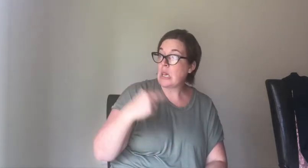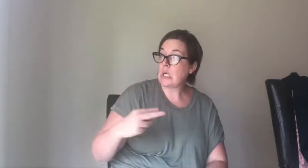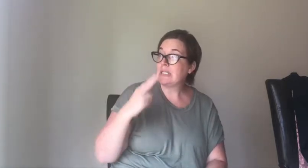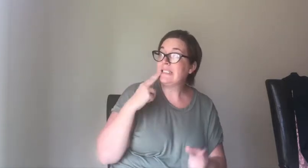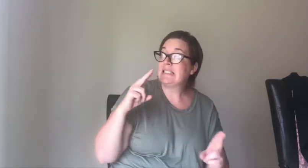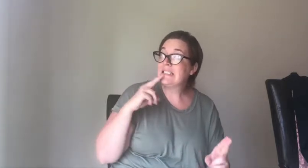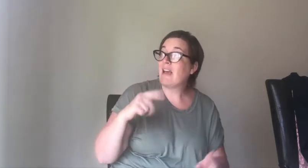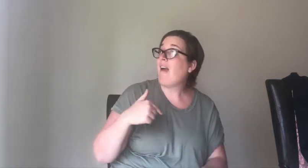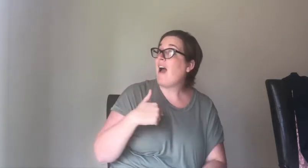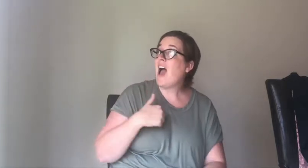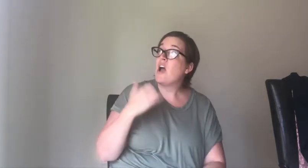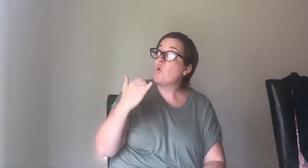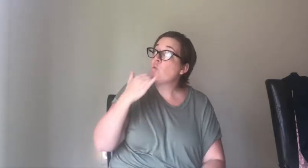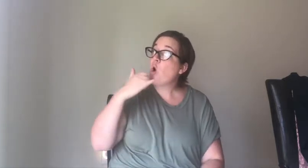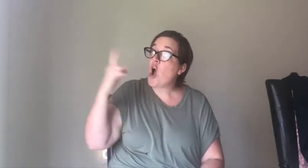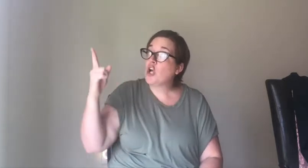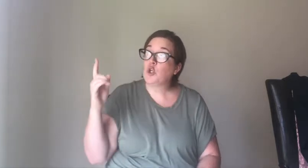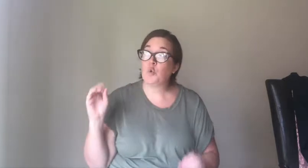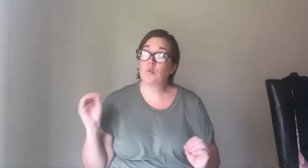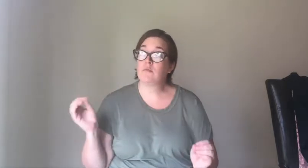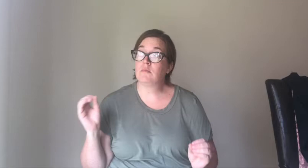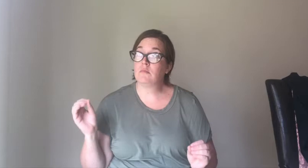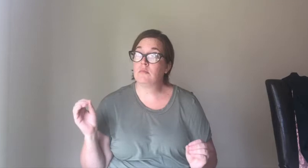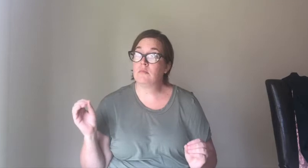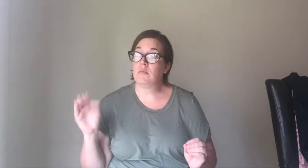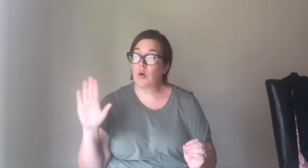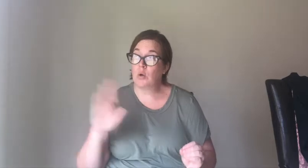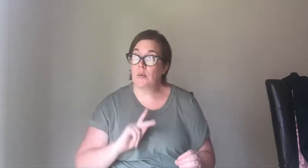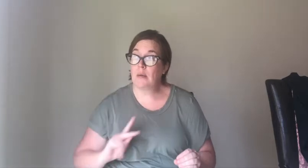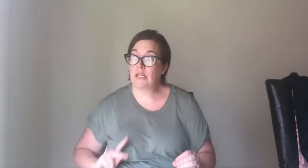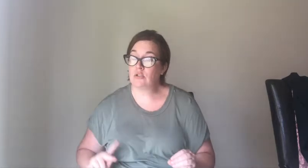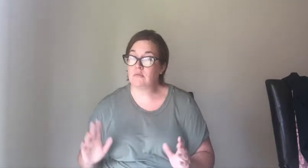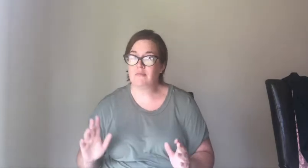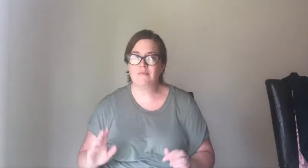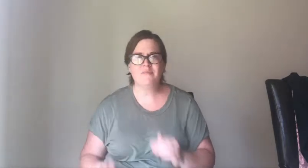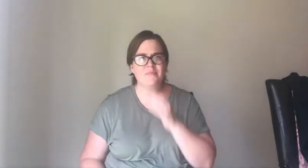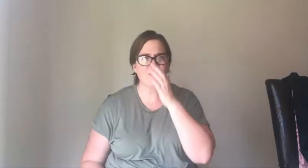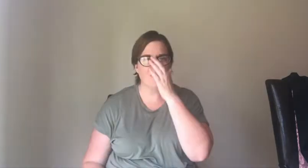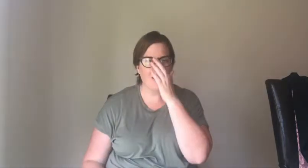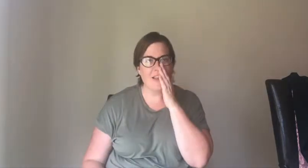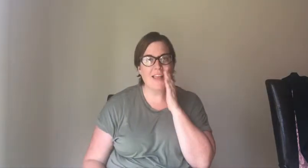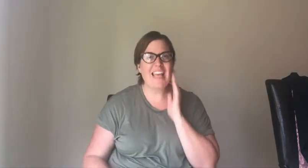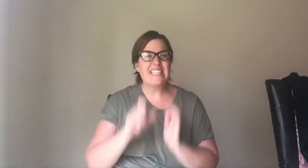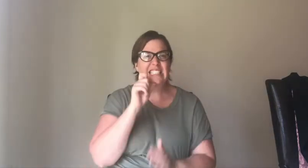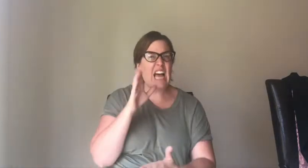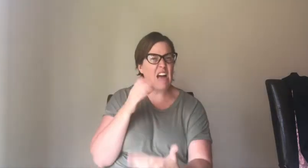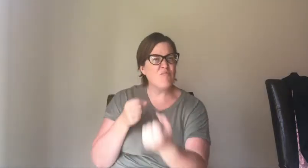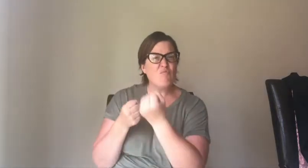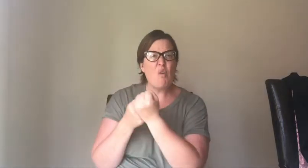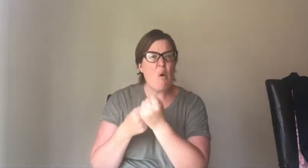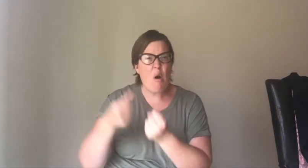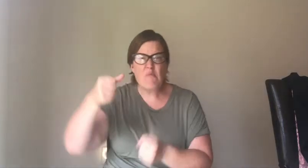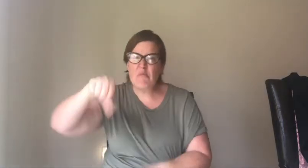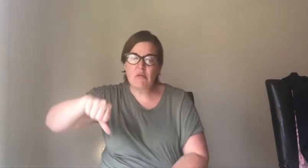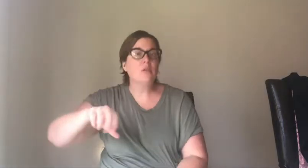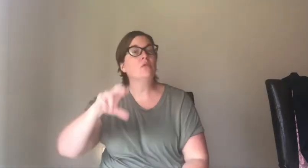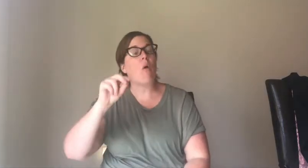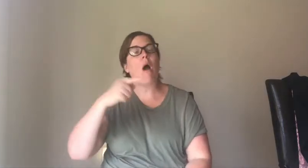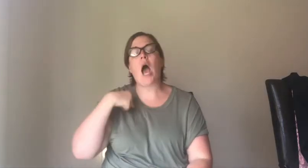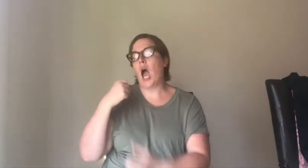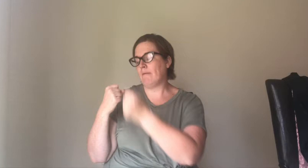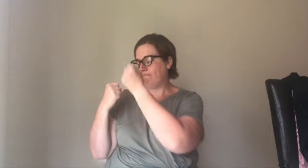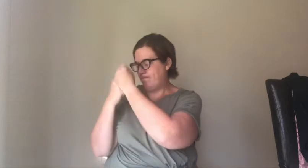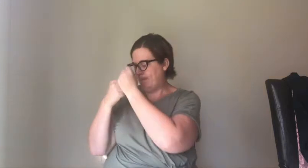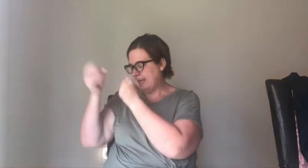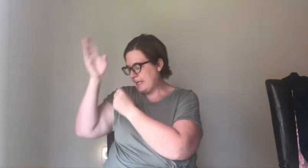God, whom you served so faithfully, able to rescue you from the lions?" Daniel answered. This is the only time he talks. Daniel speaks